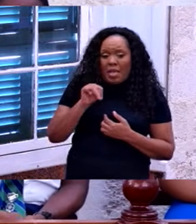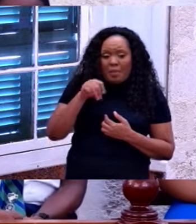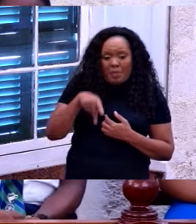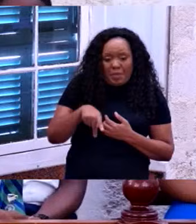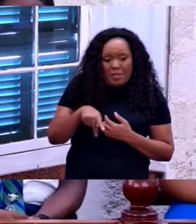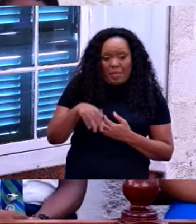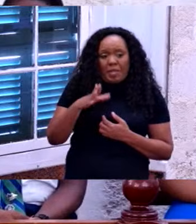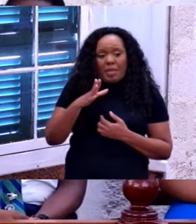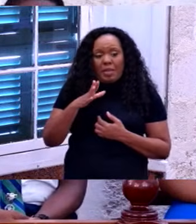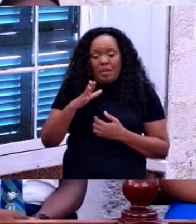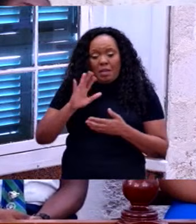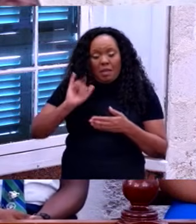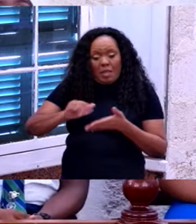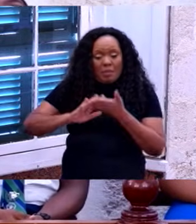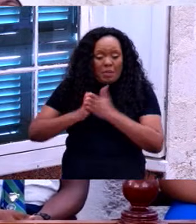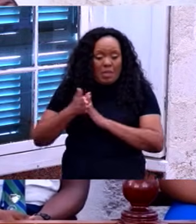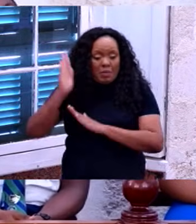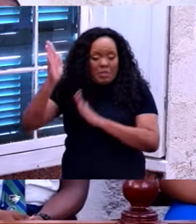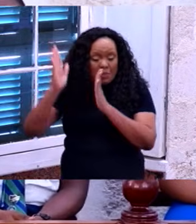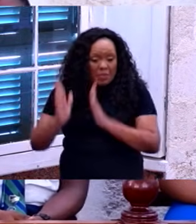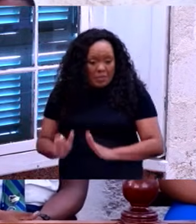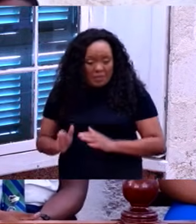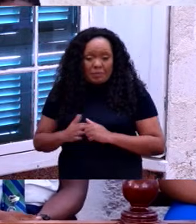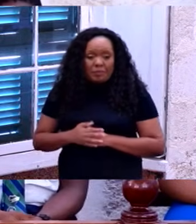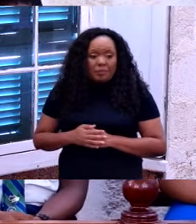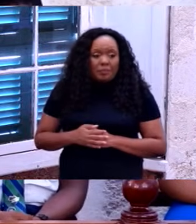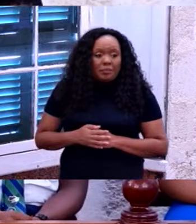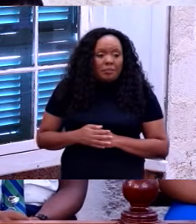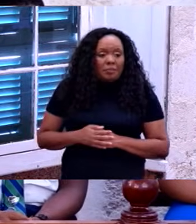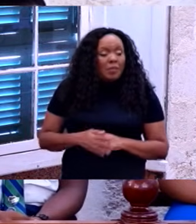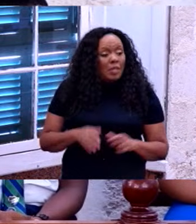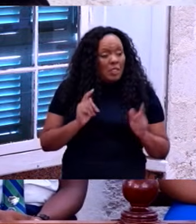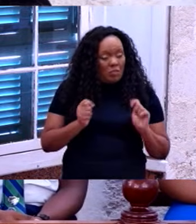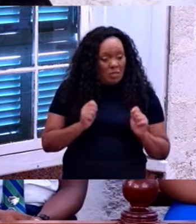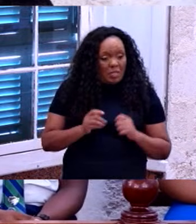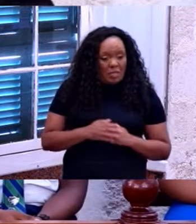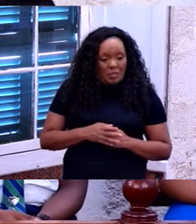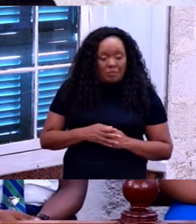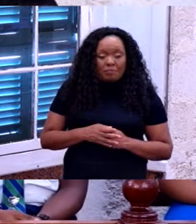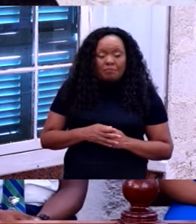Trinidad, the Constitution under Section 50 allows